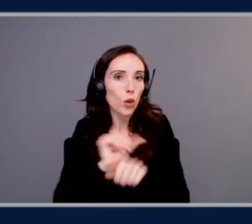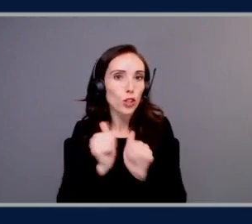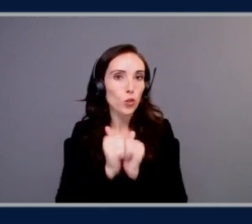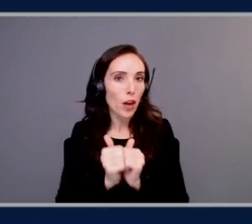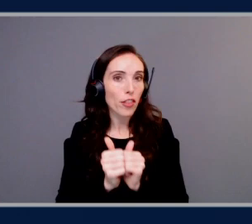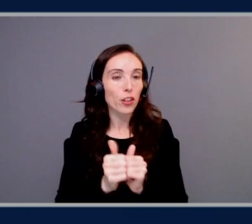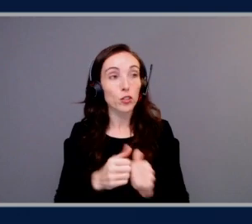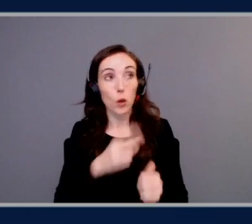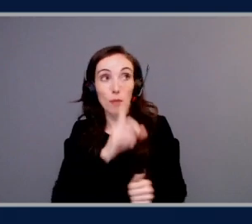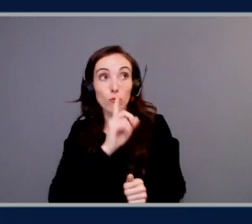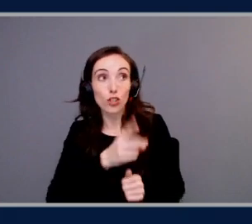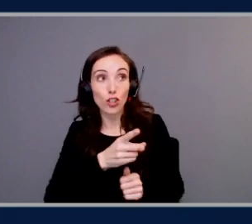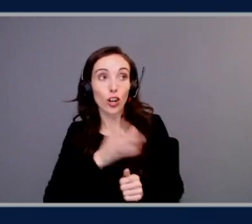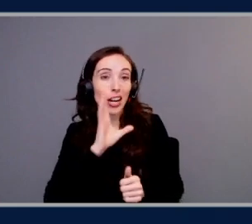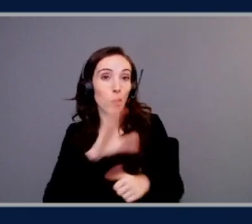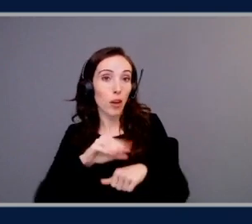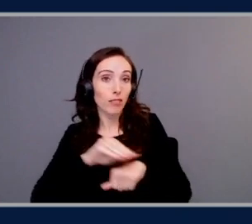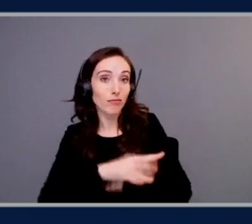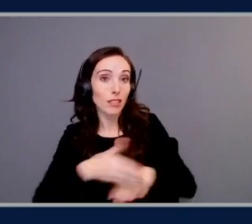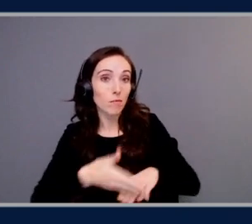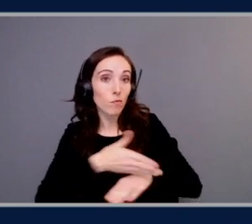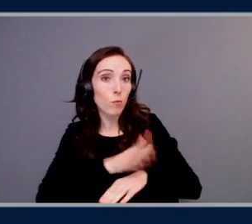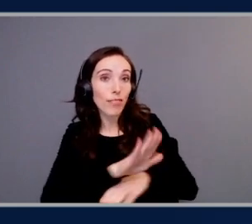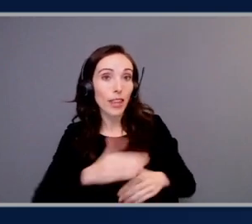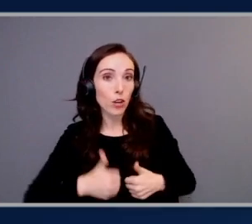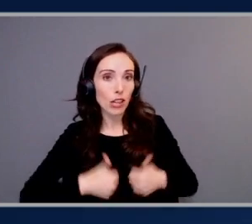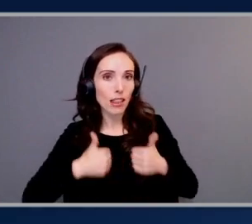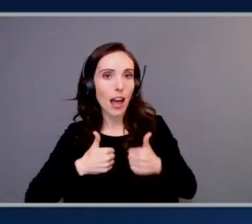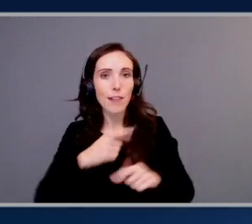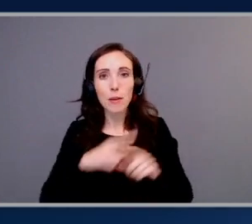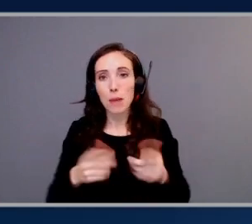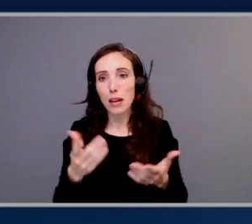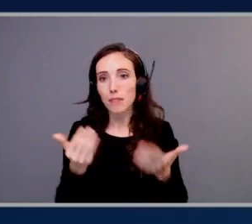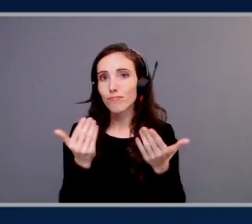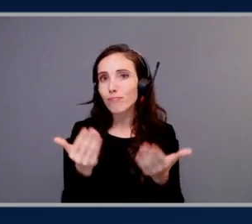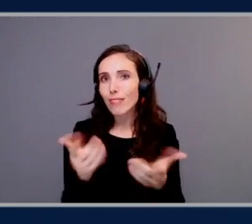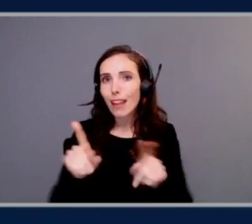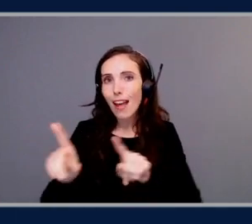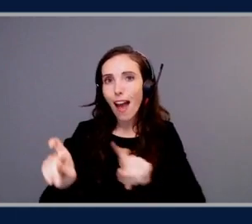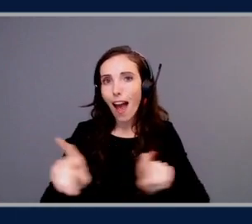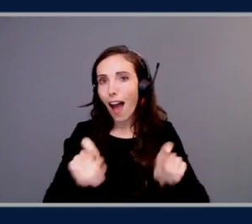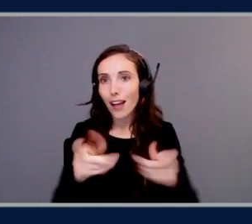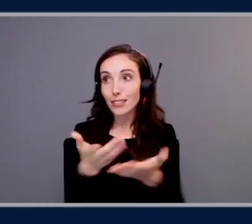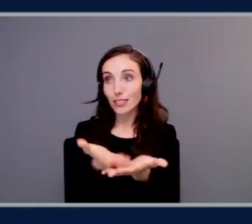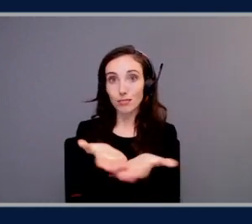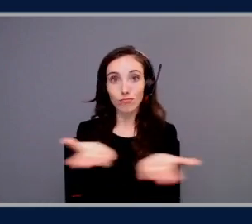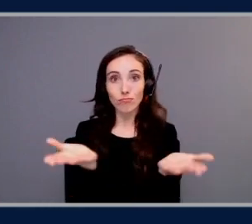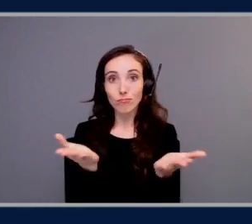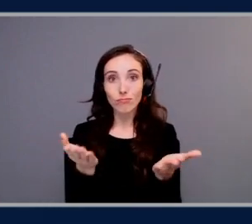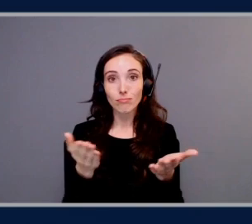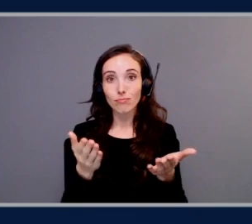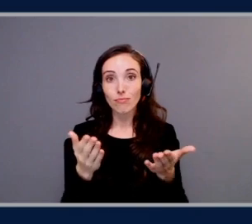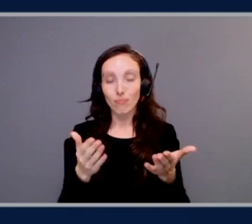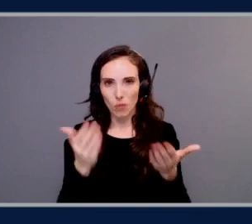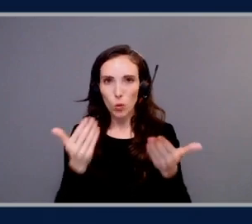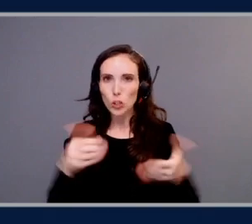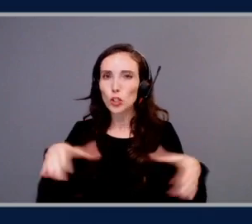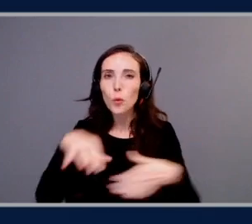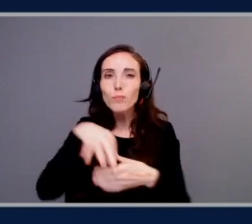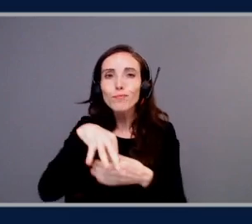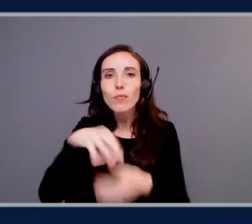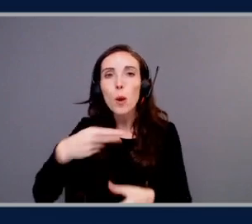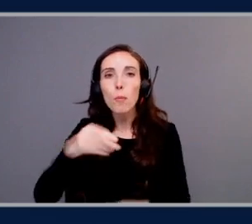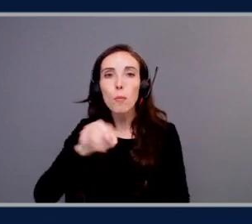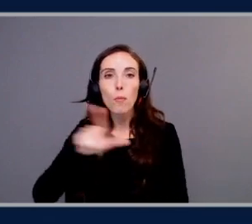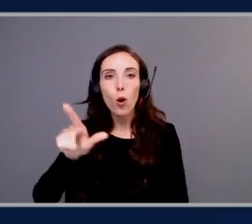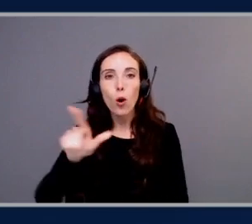making their life a little bit easier. But also, let's ask all of our viewers, let's take a poll, and where would you